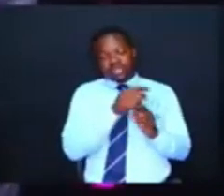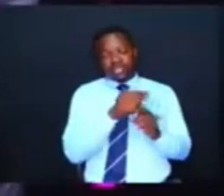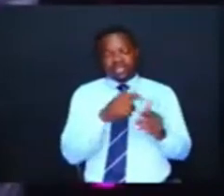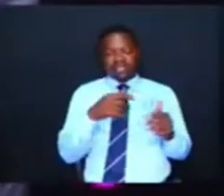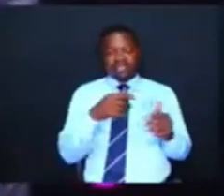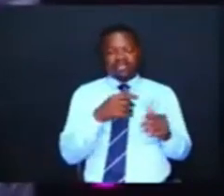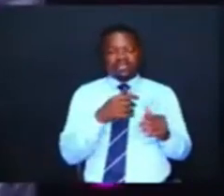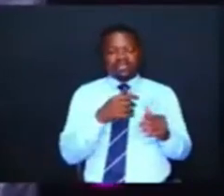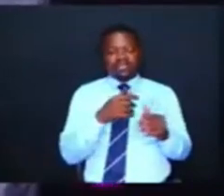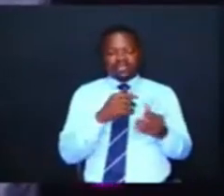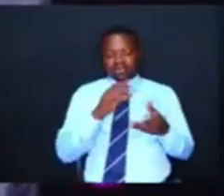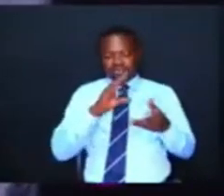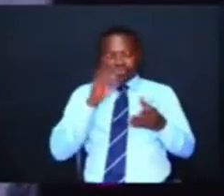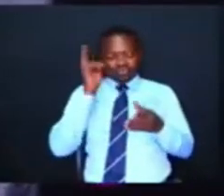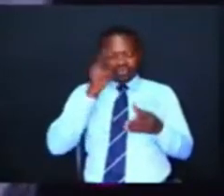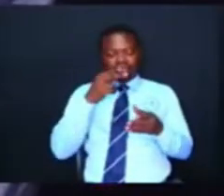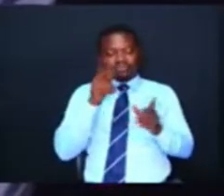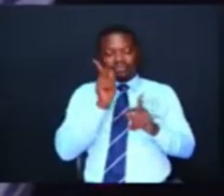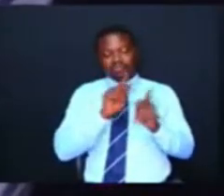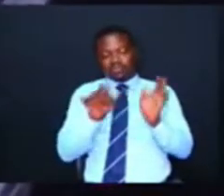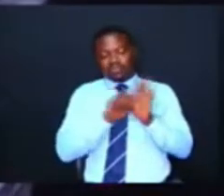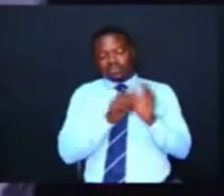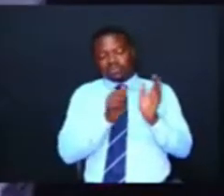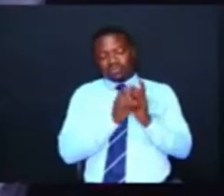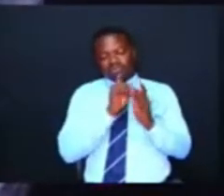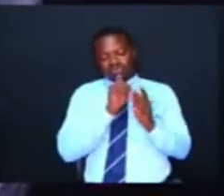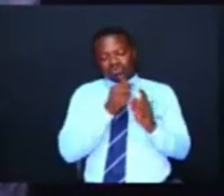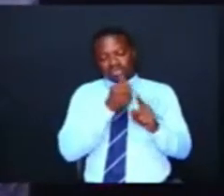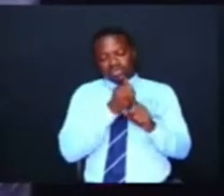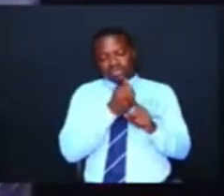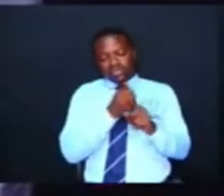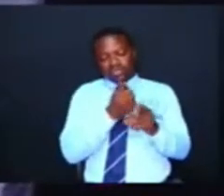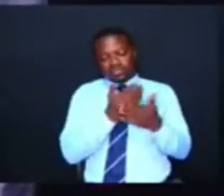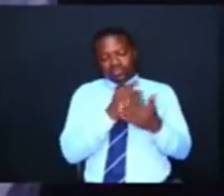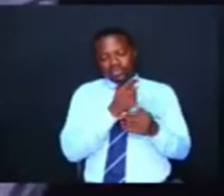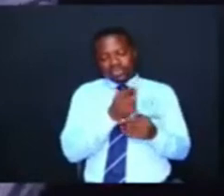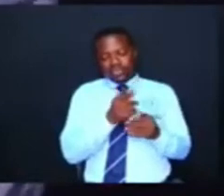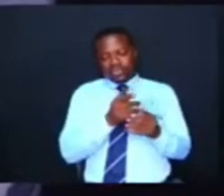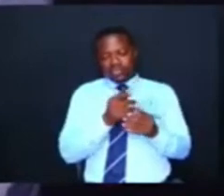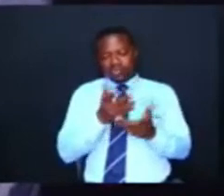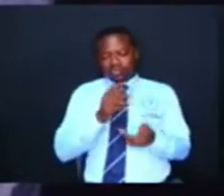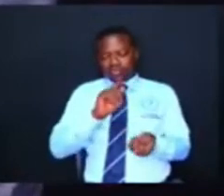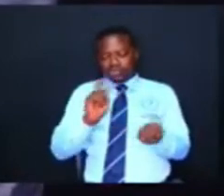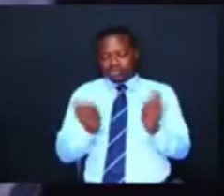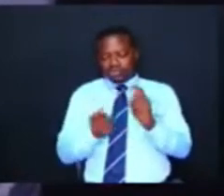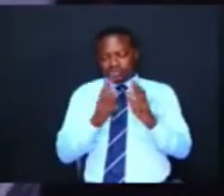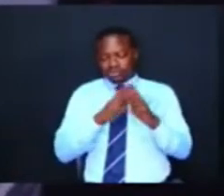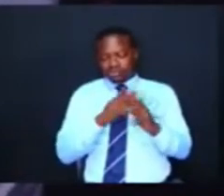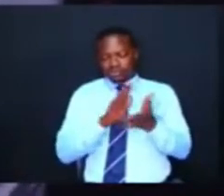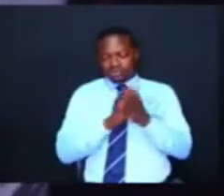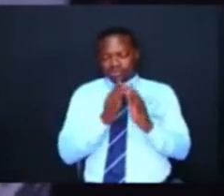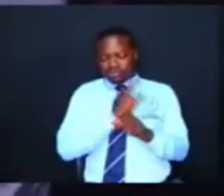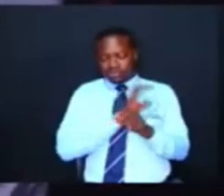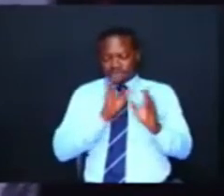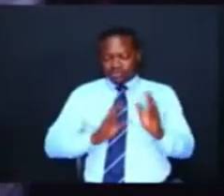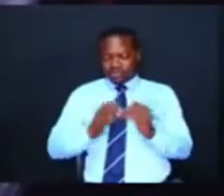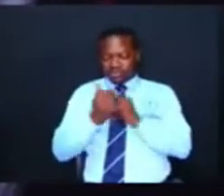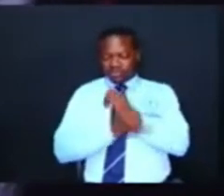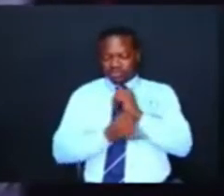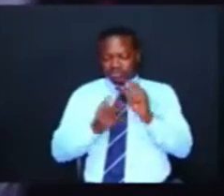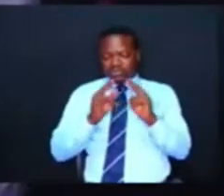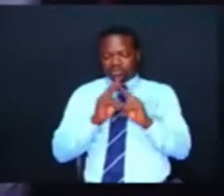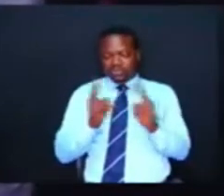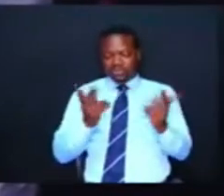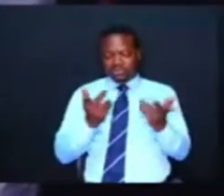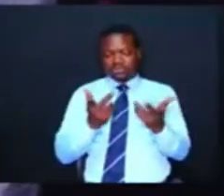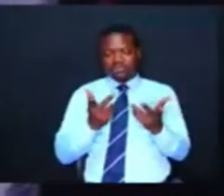Wakani hu nsembu bi se wo a edin emim no na wo suo se wan hwa na obedane America man no amana be ye Christofo man. He